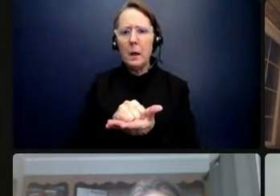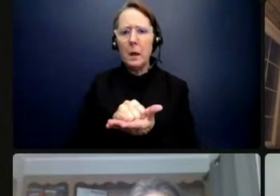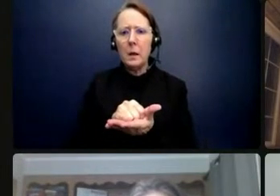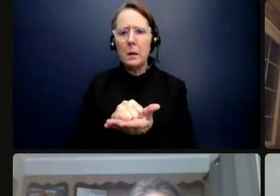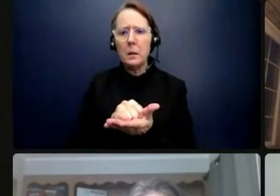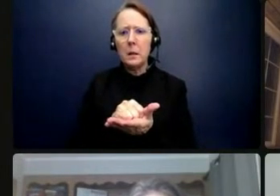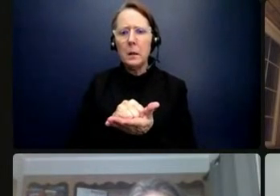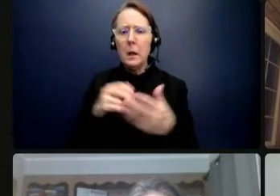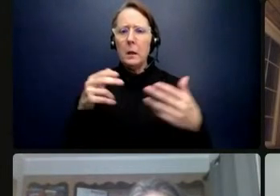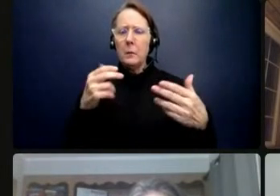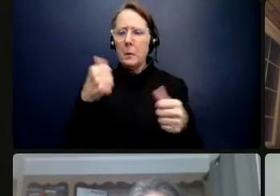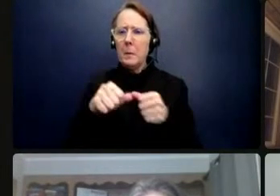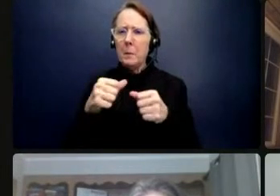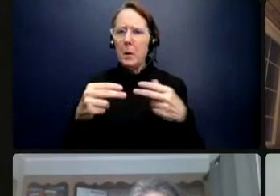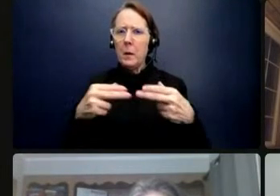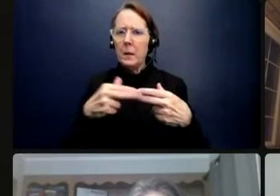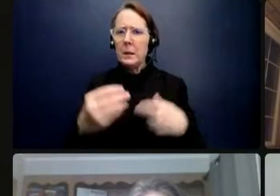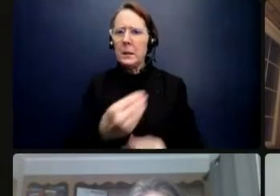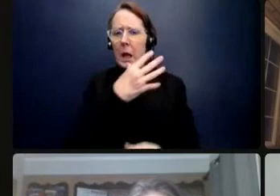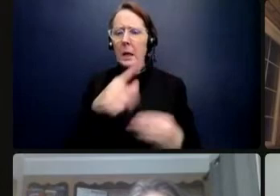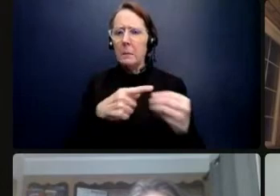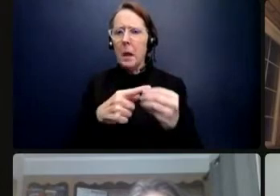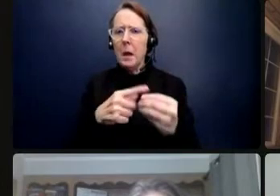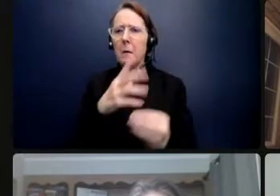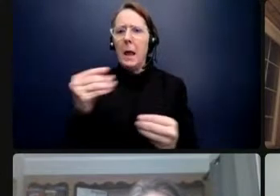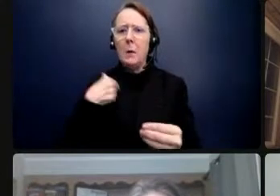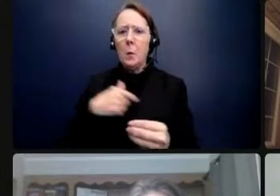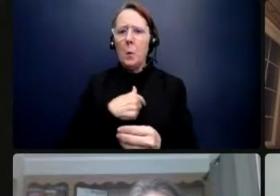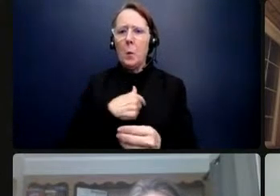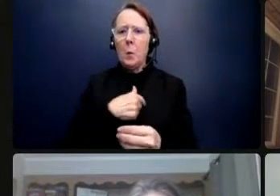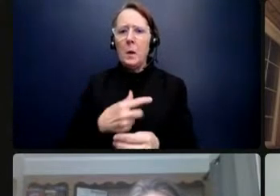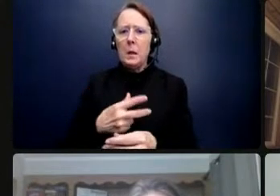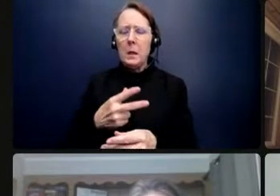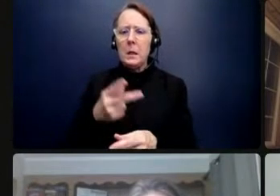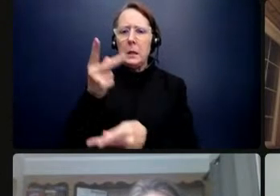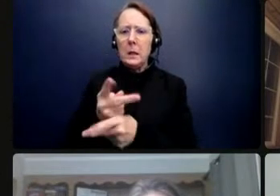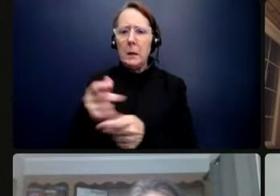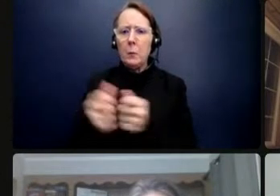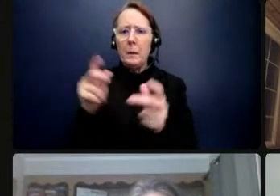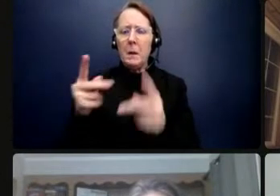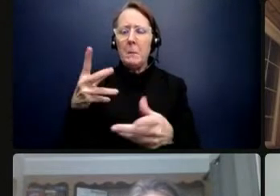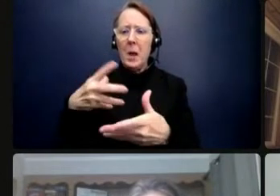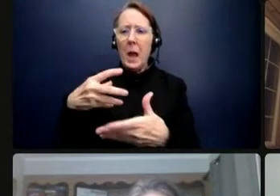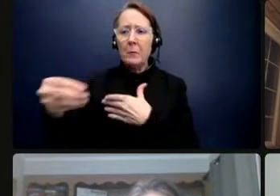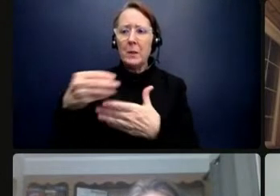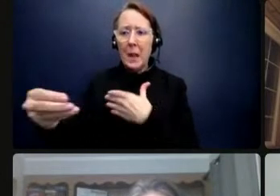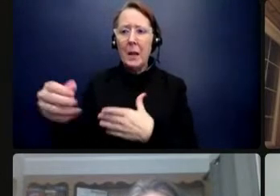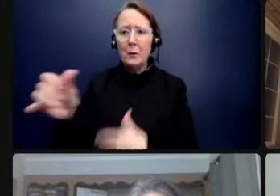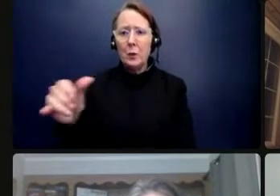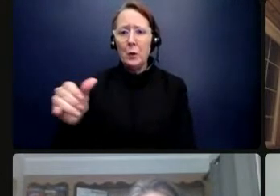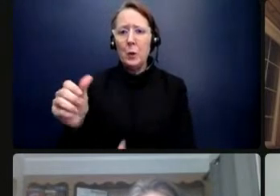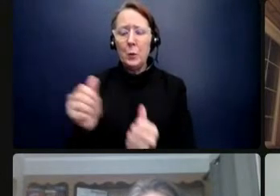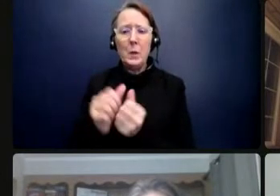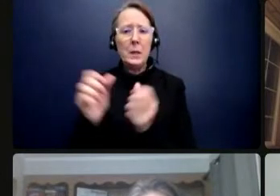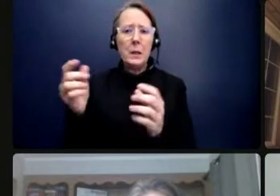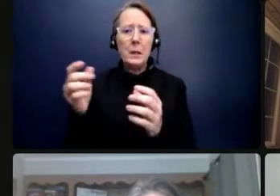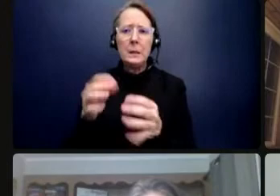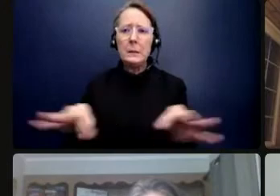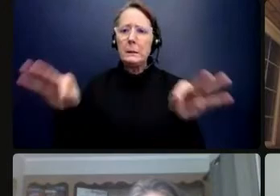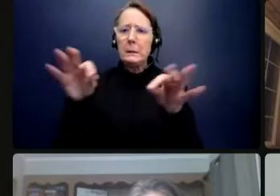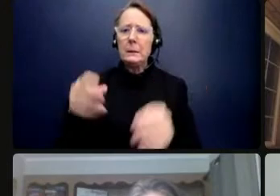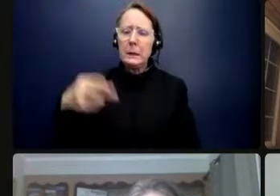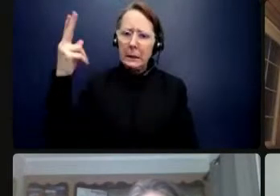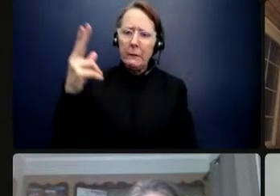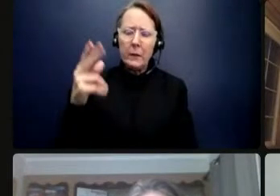that slide about, and we remain with people outside, really significant long-term traumas, very